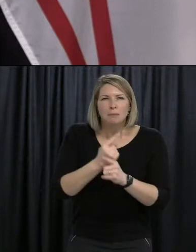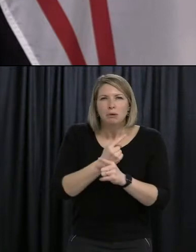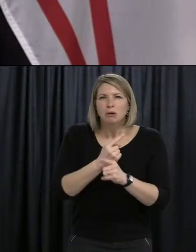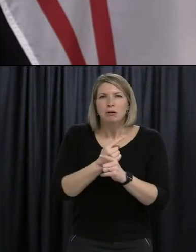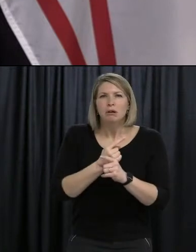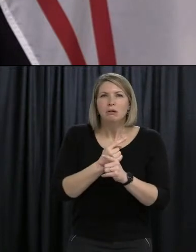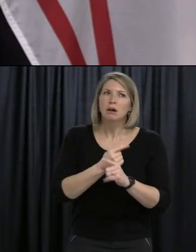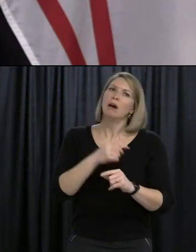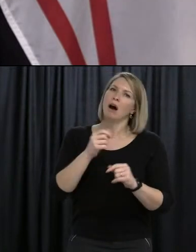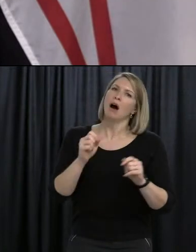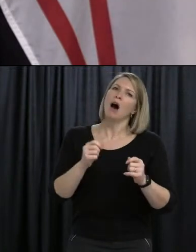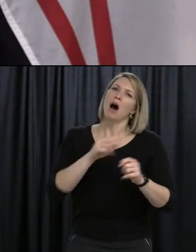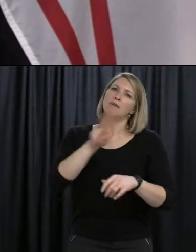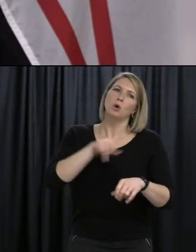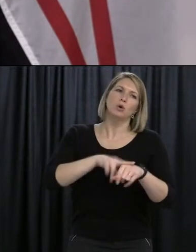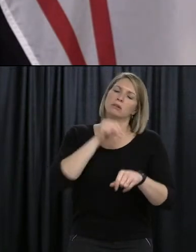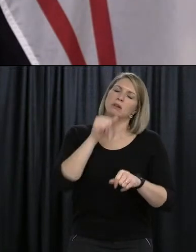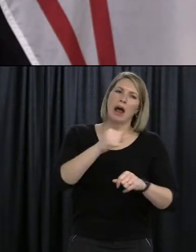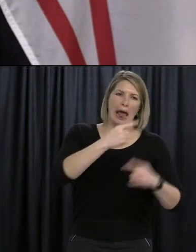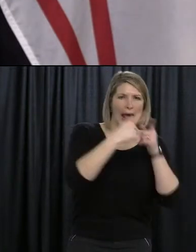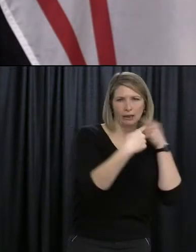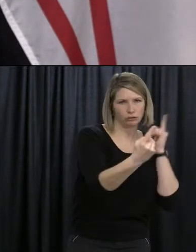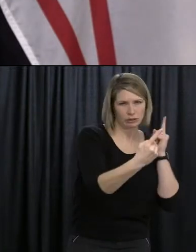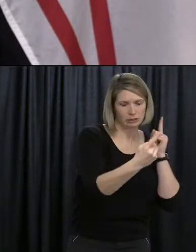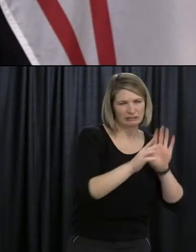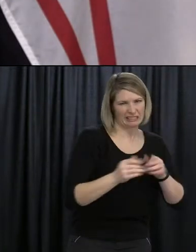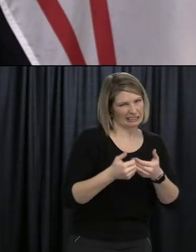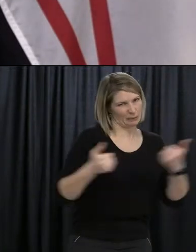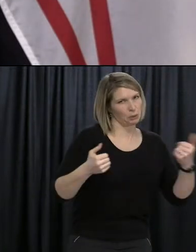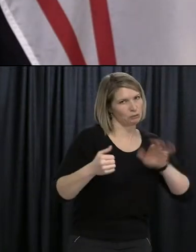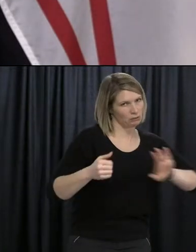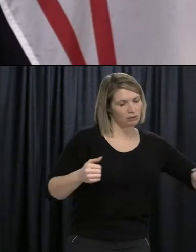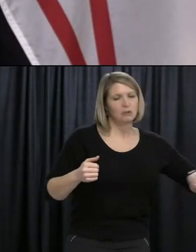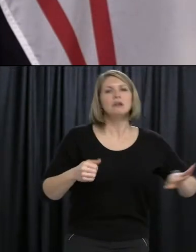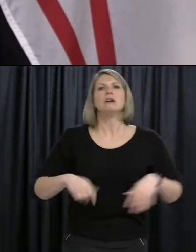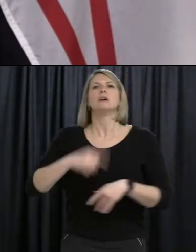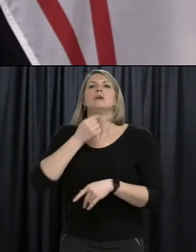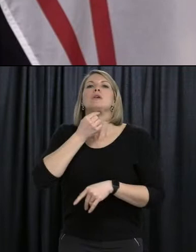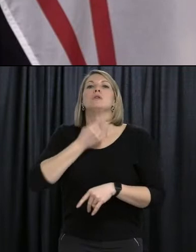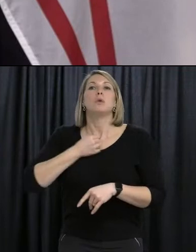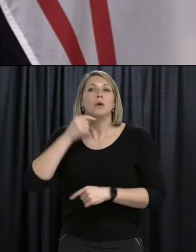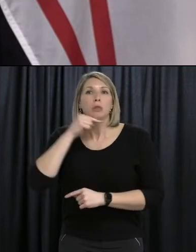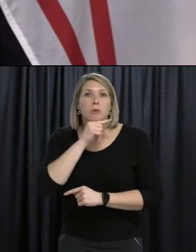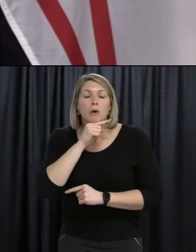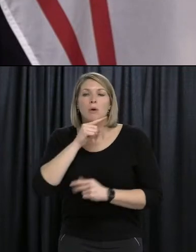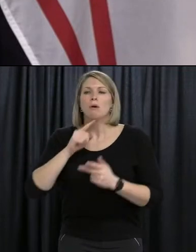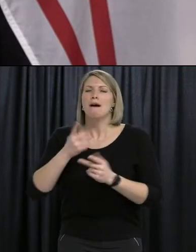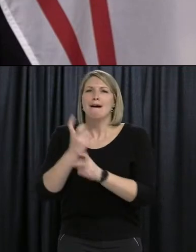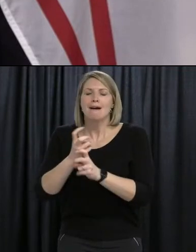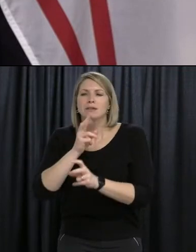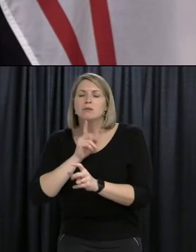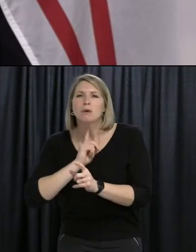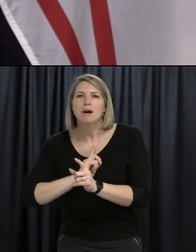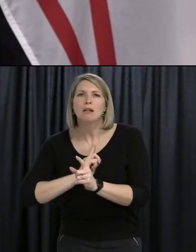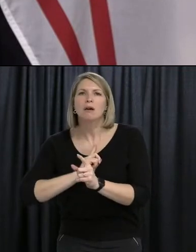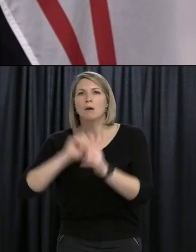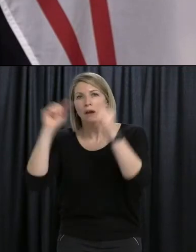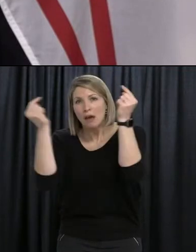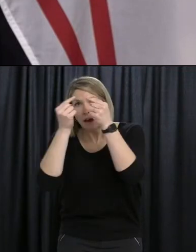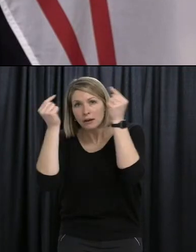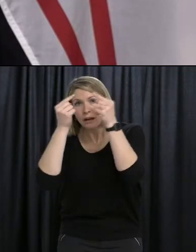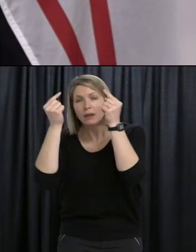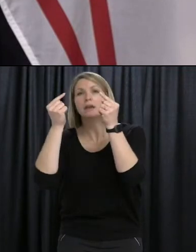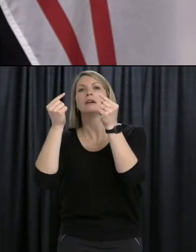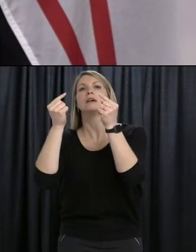to seasonal allergies or other known causes or conditions, sore throat or difficulty swallowing, headache,